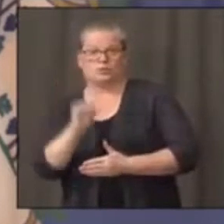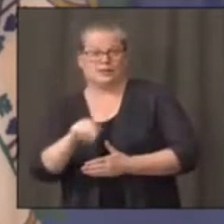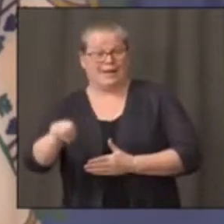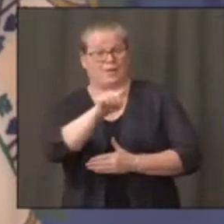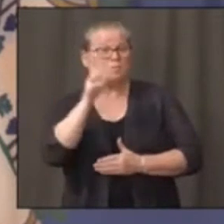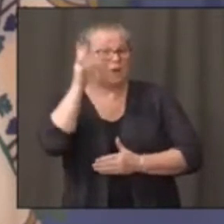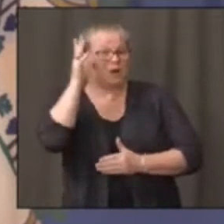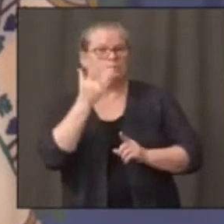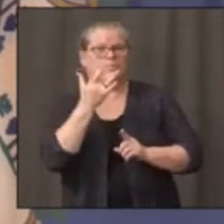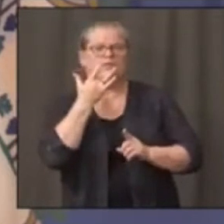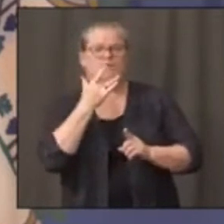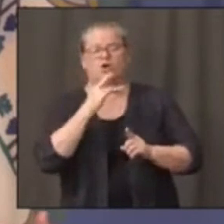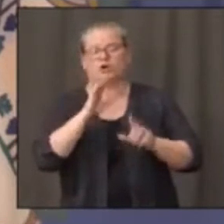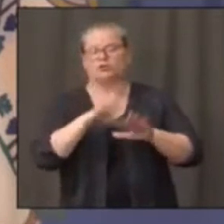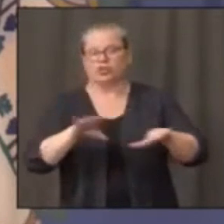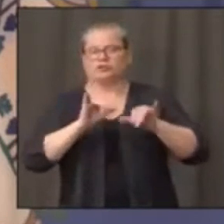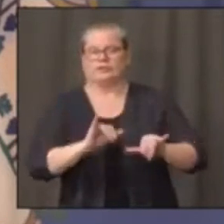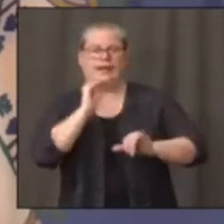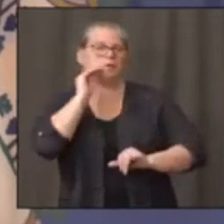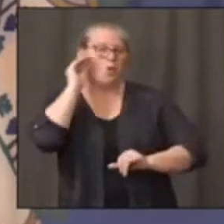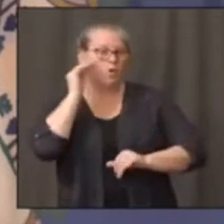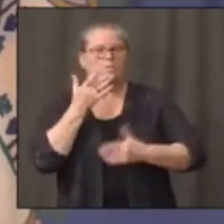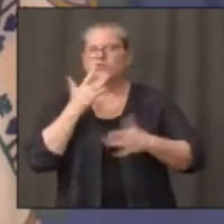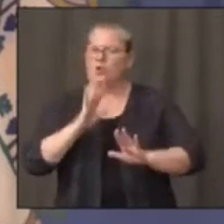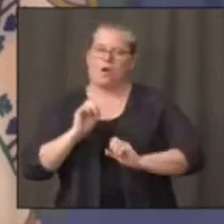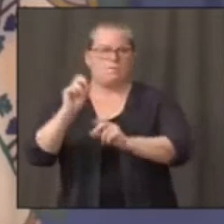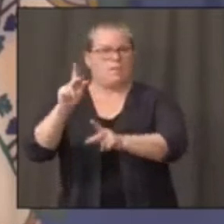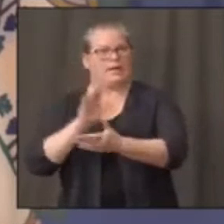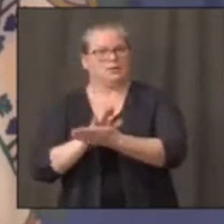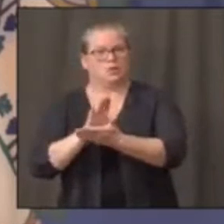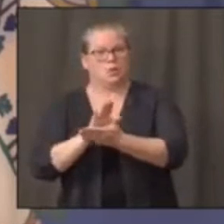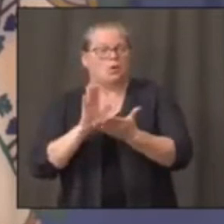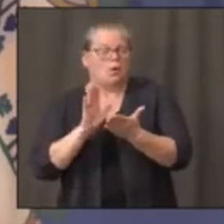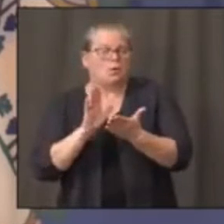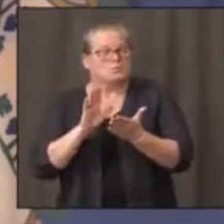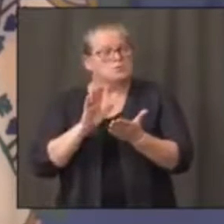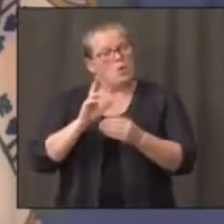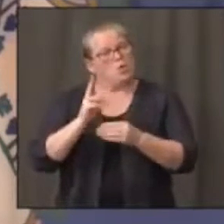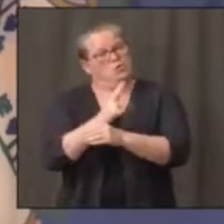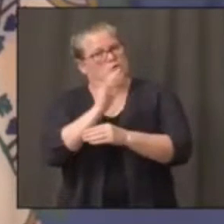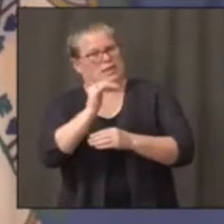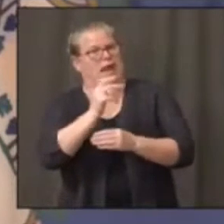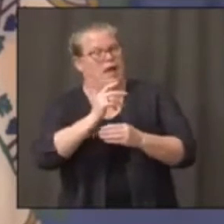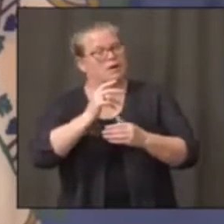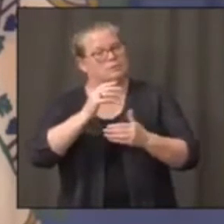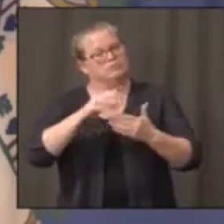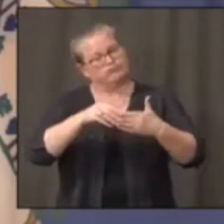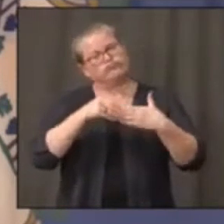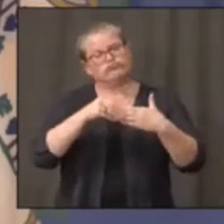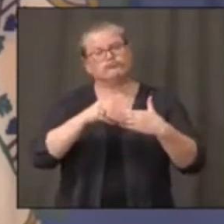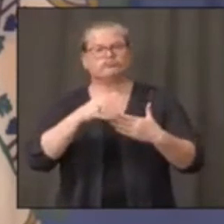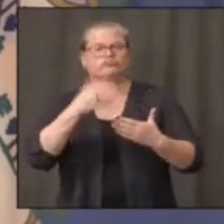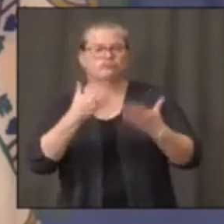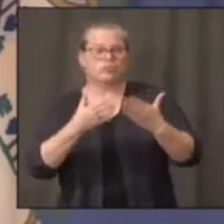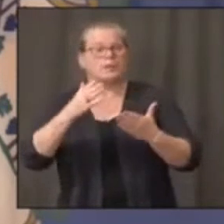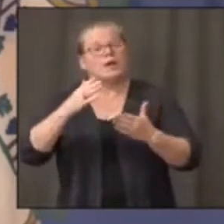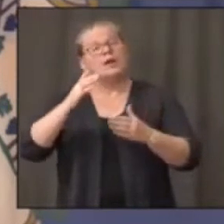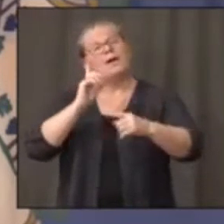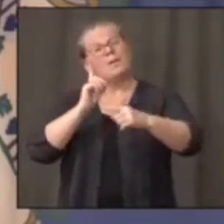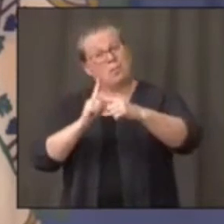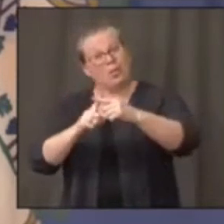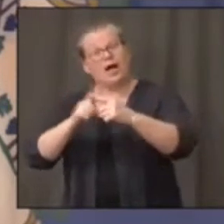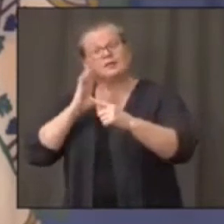And obviously that would open up more social distancing within the classrooms as well. And for the